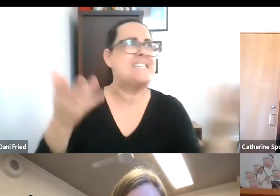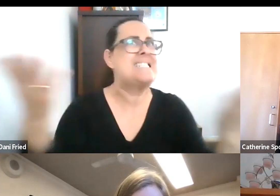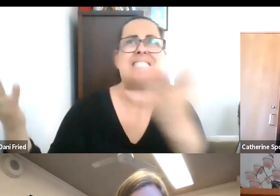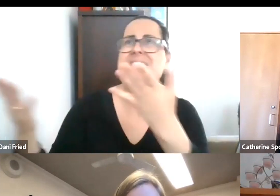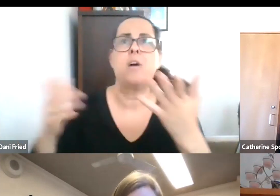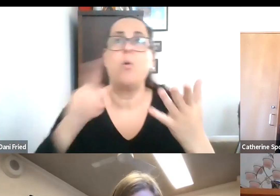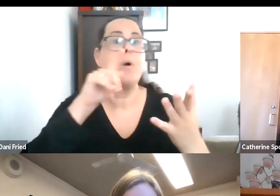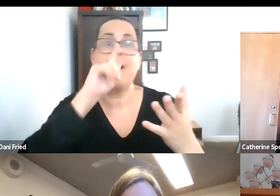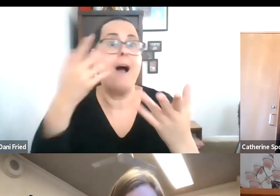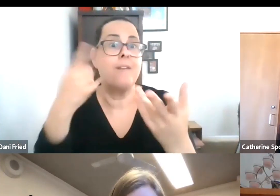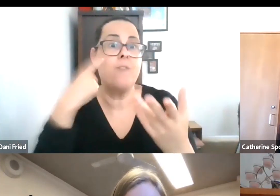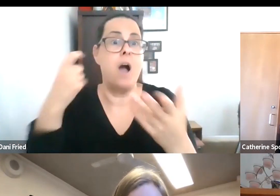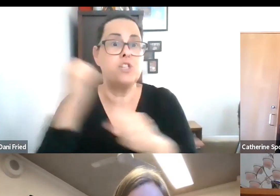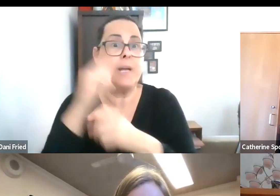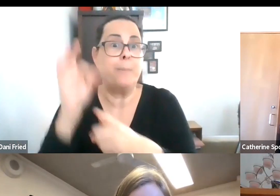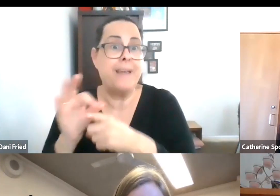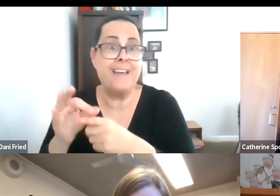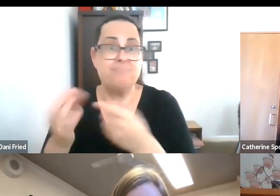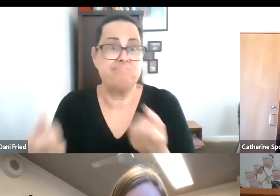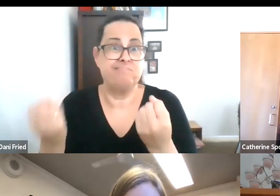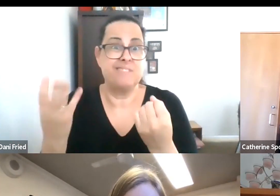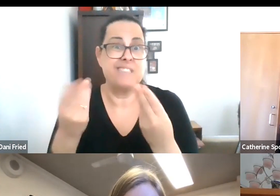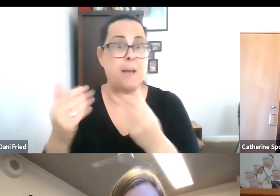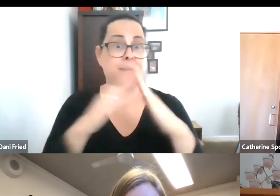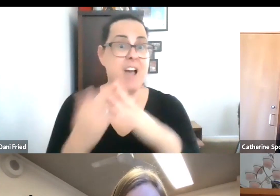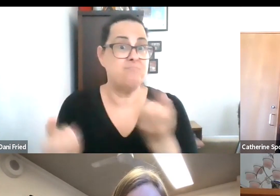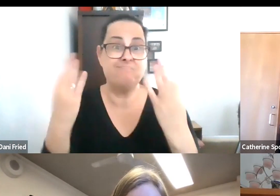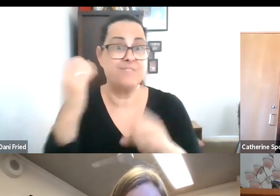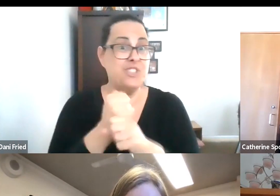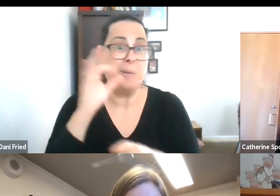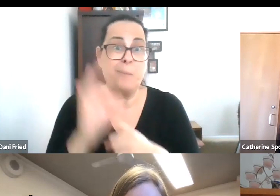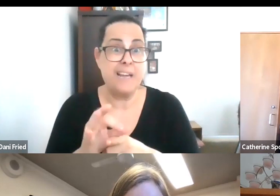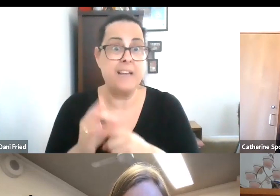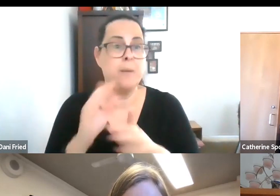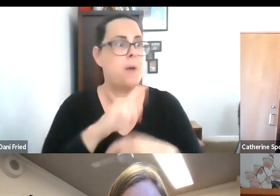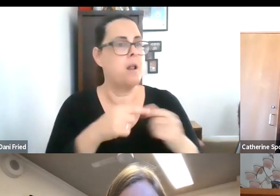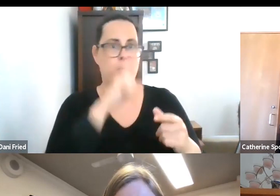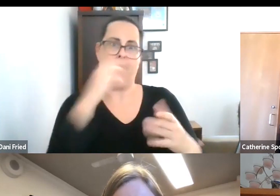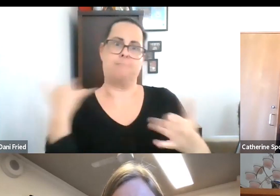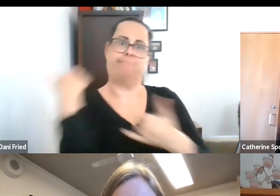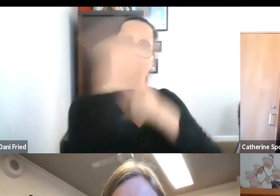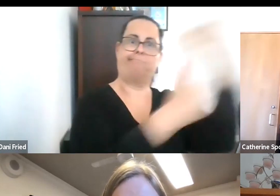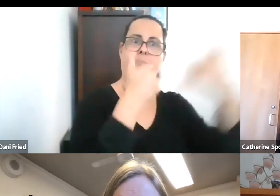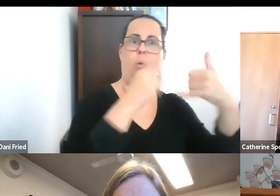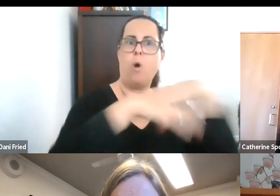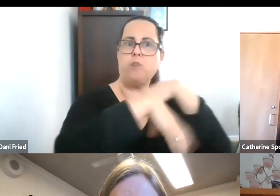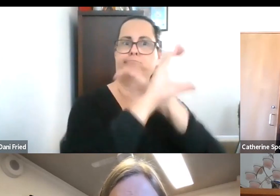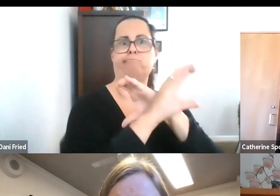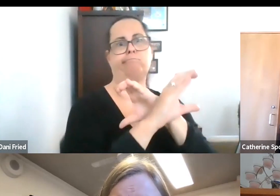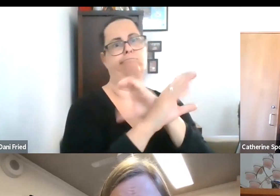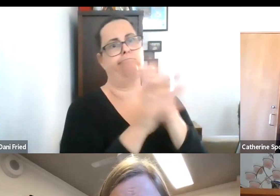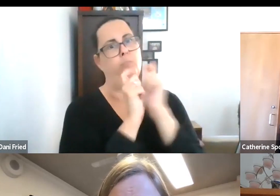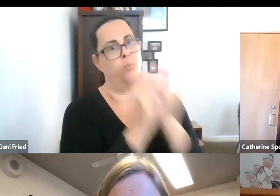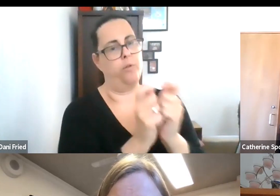So being able to connect electronically with somebody really is very precious.